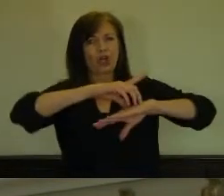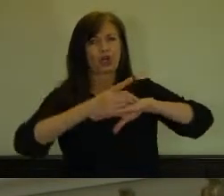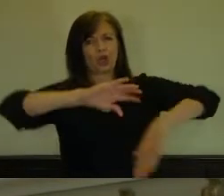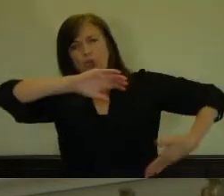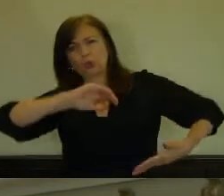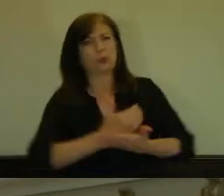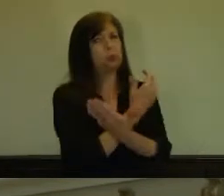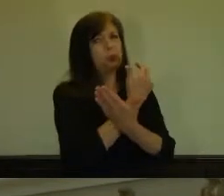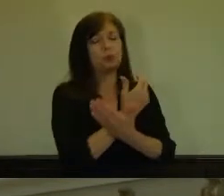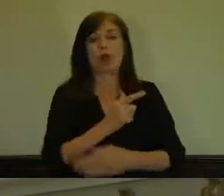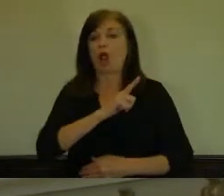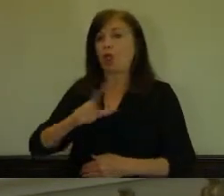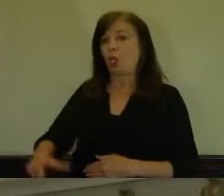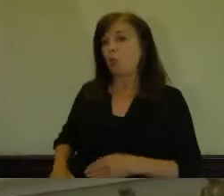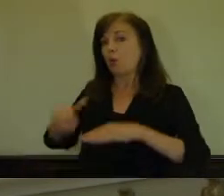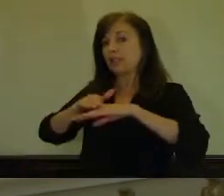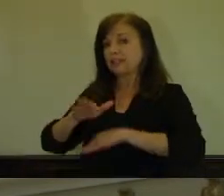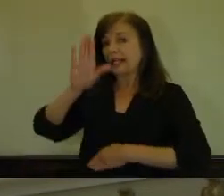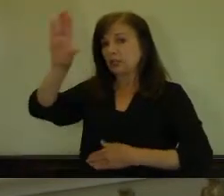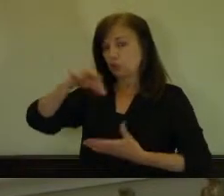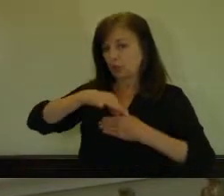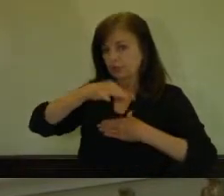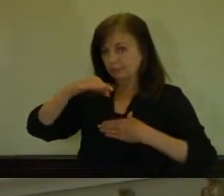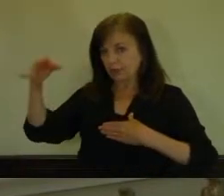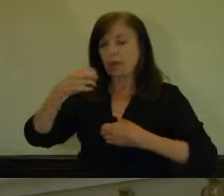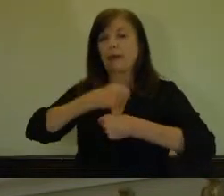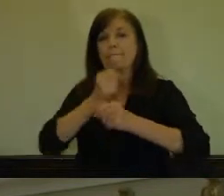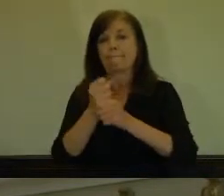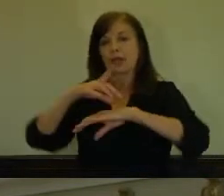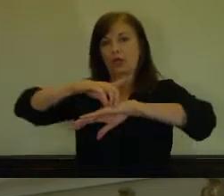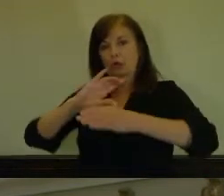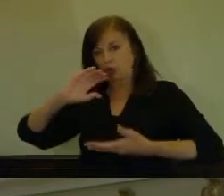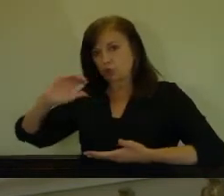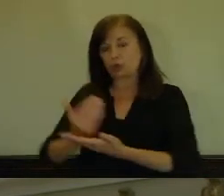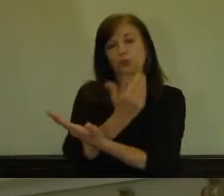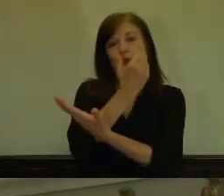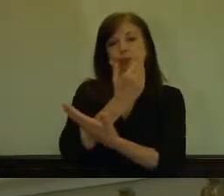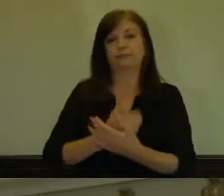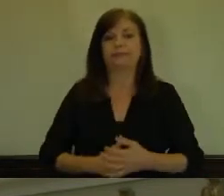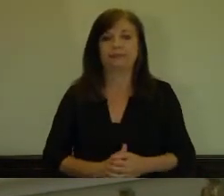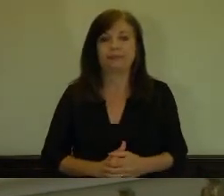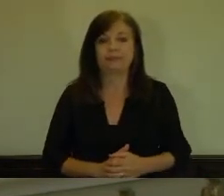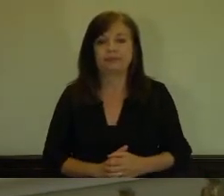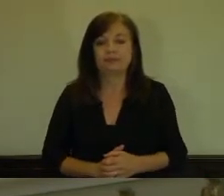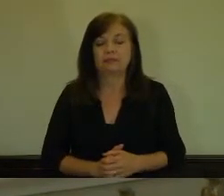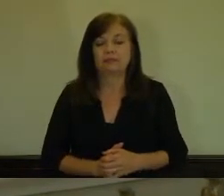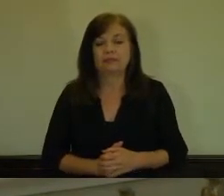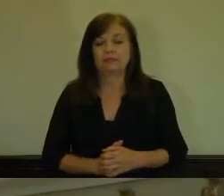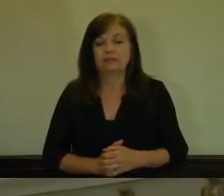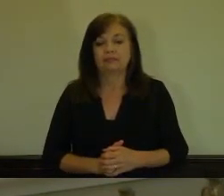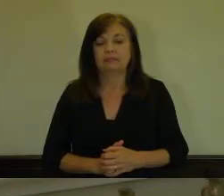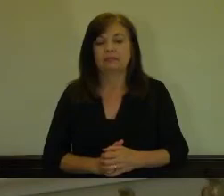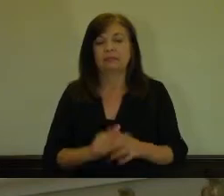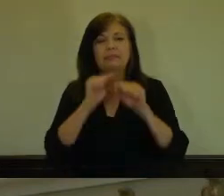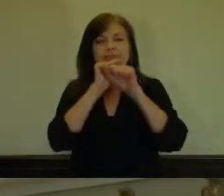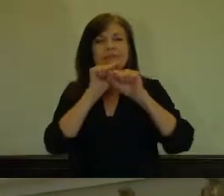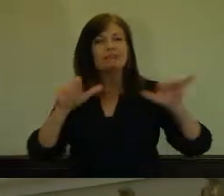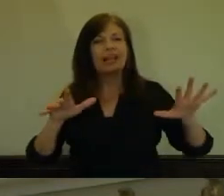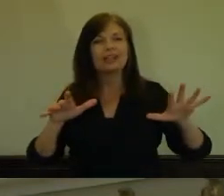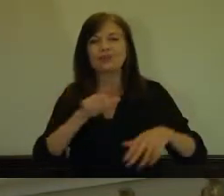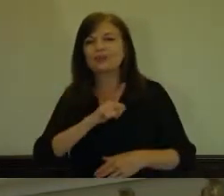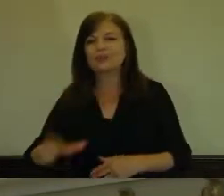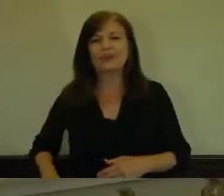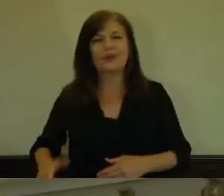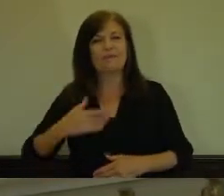earth." Lord, send out your spirit and renew the face of the earth. Bless, O Lord, O